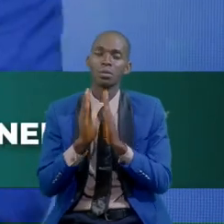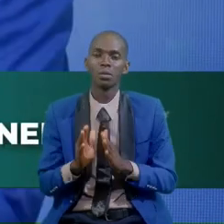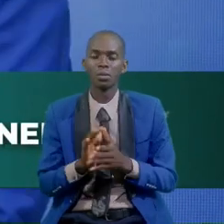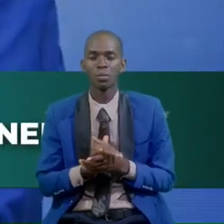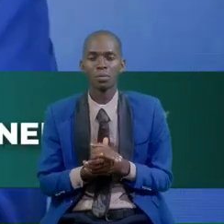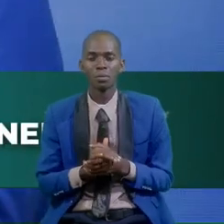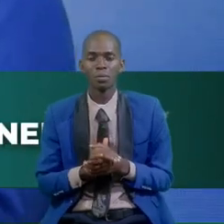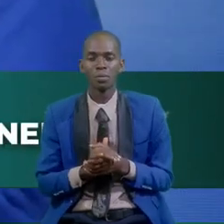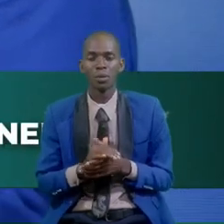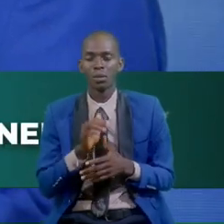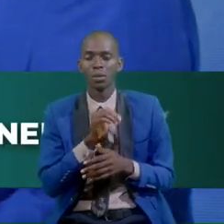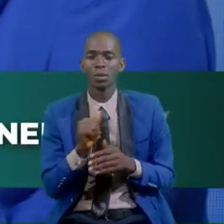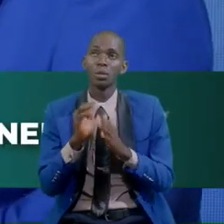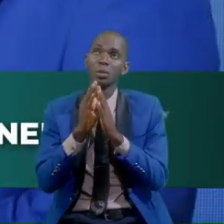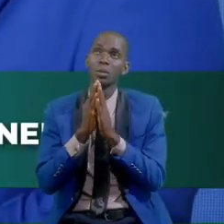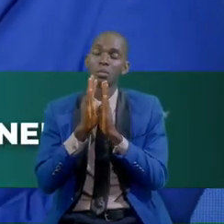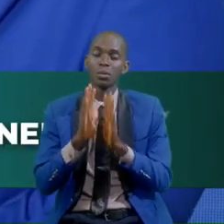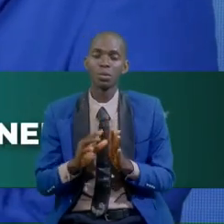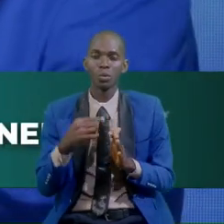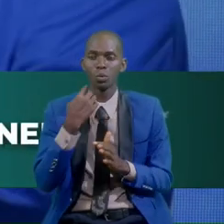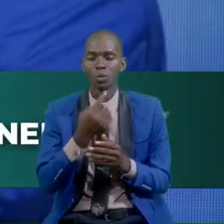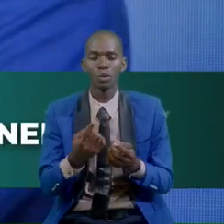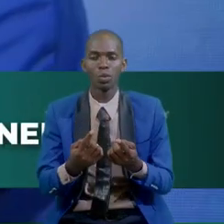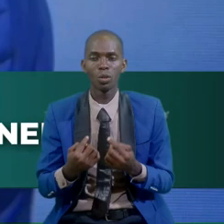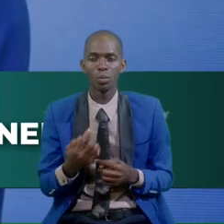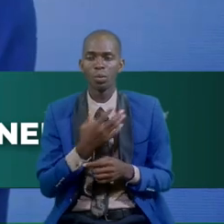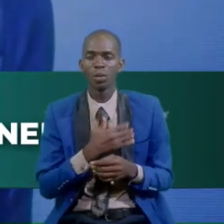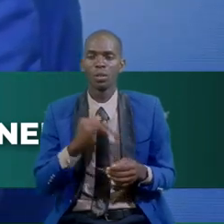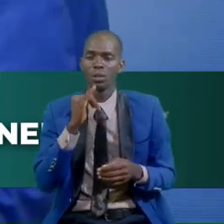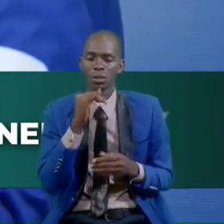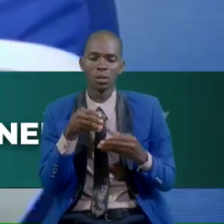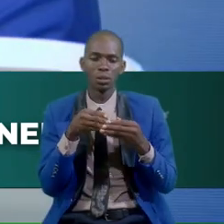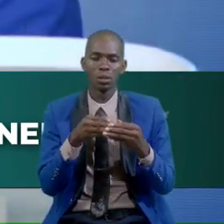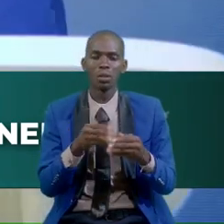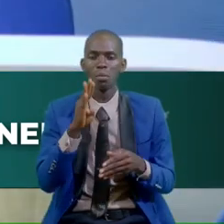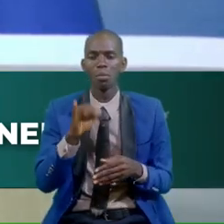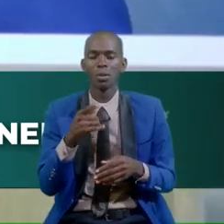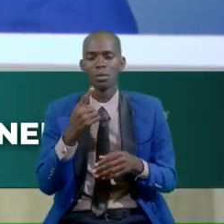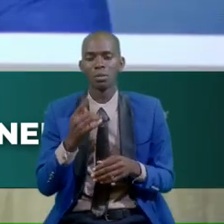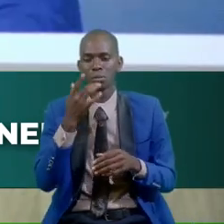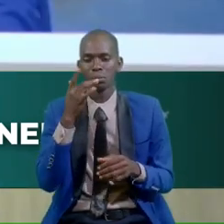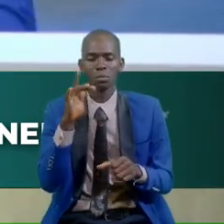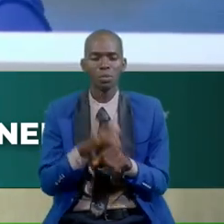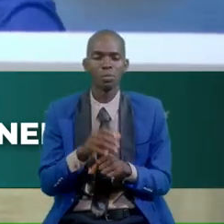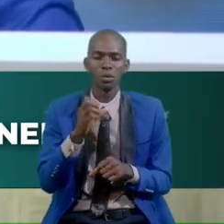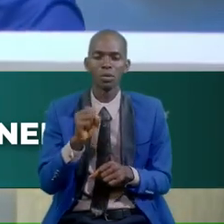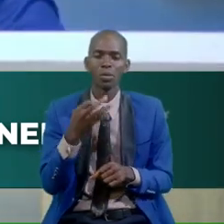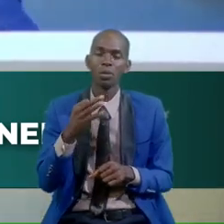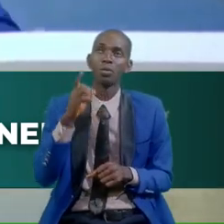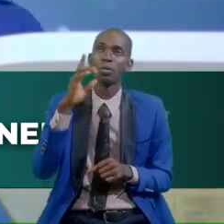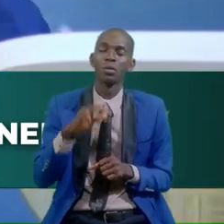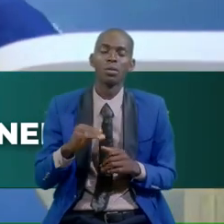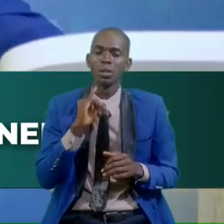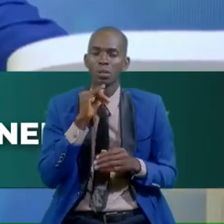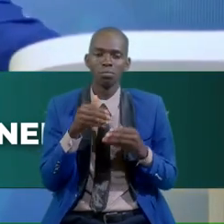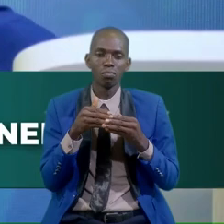A petitioner who comes and is guided by the promise of God, is guided by the prophecy